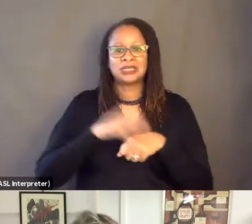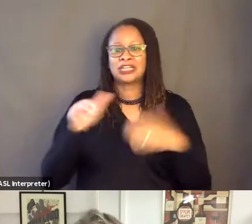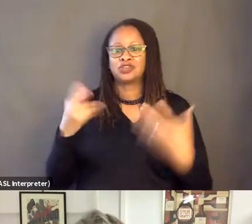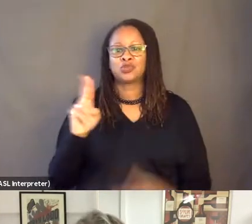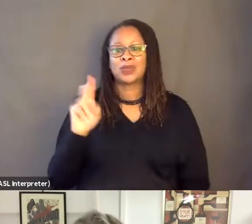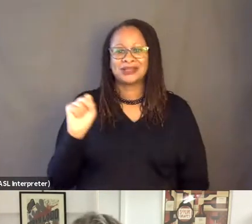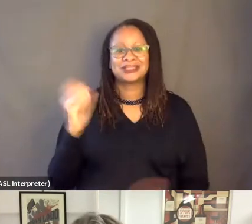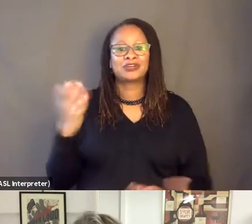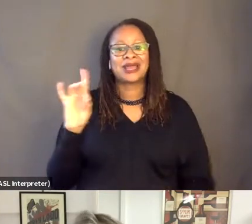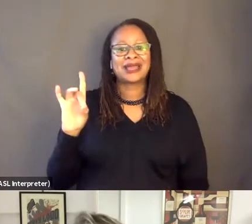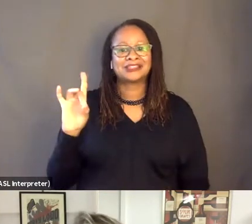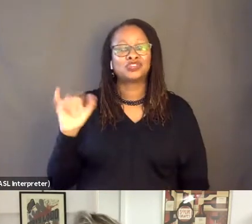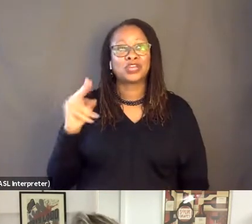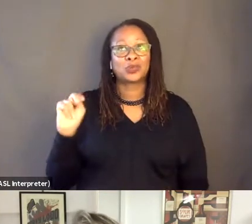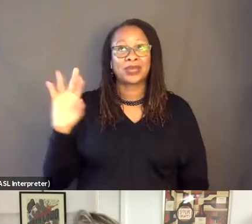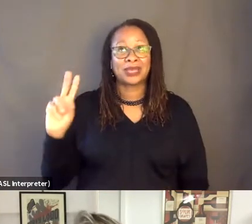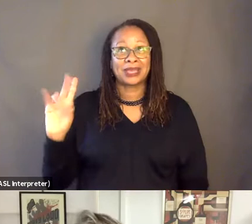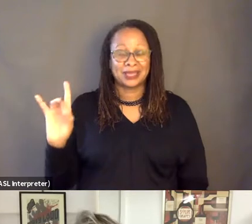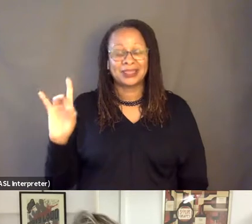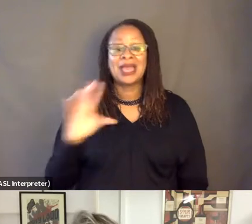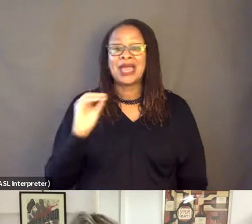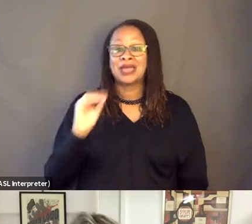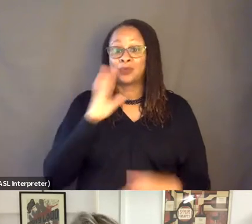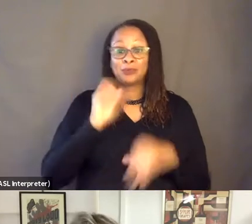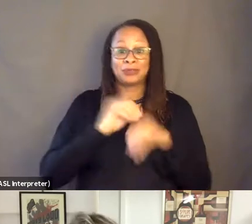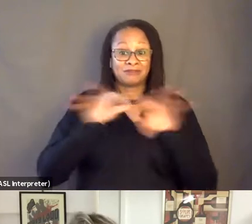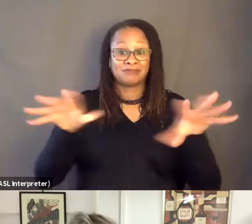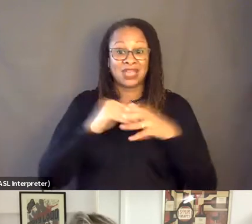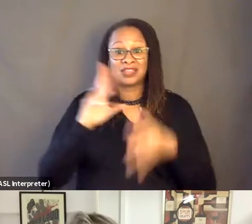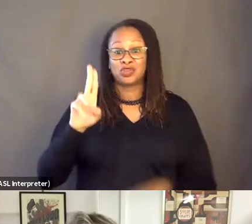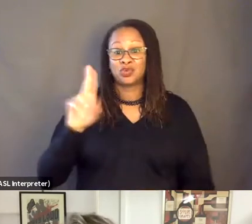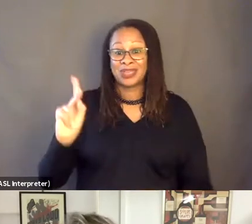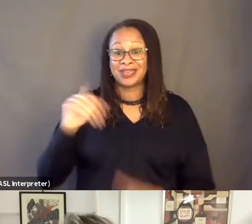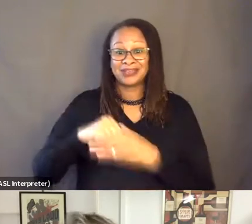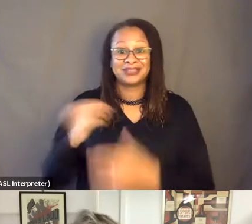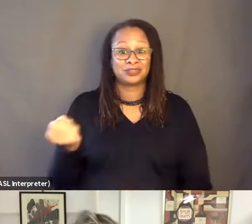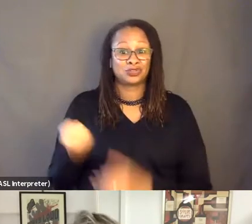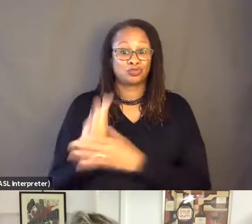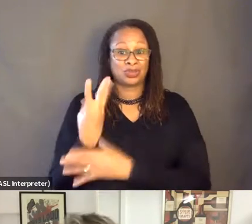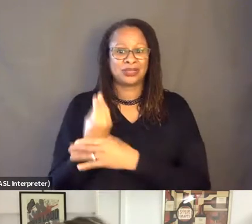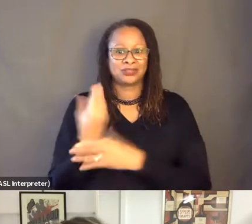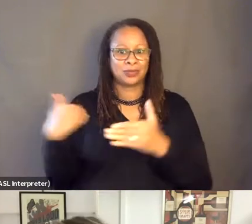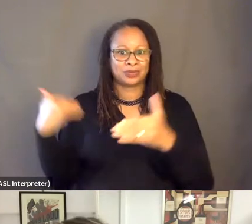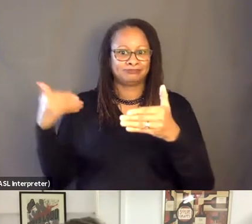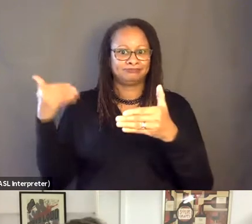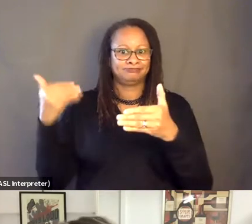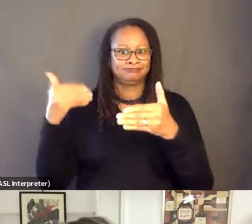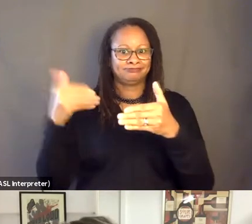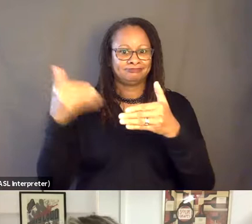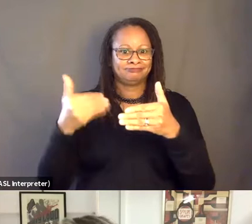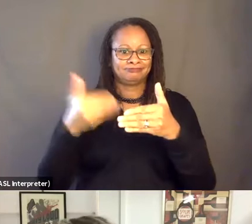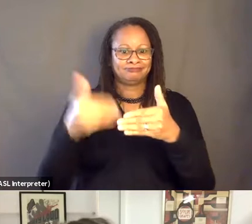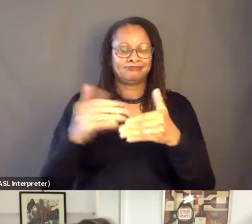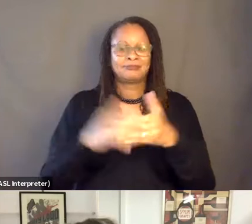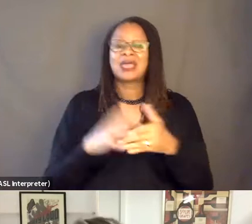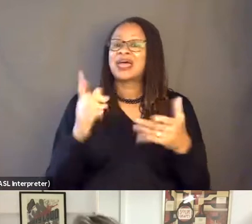and in the UK in the spring. So we're sort of building up to that. And in the meantime, it's screening at